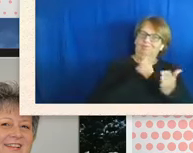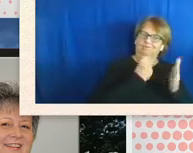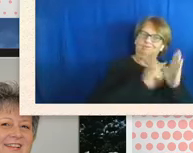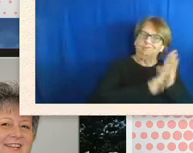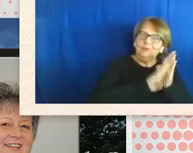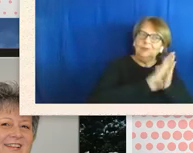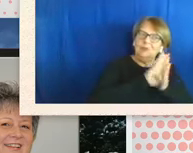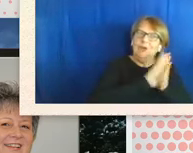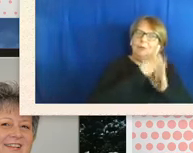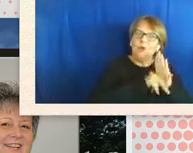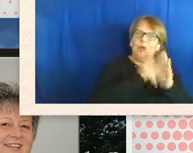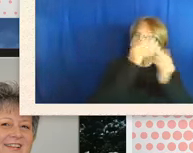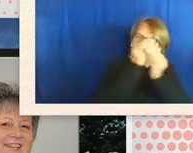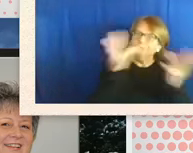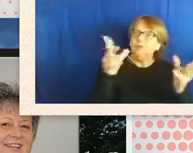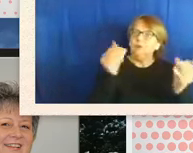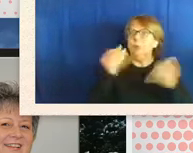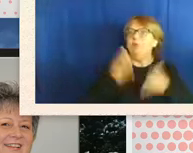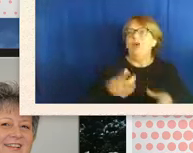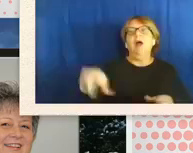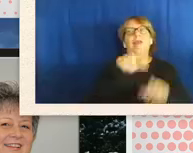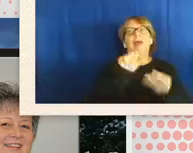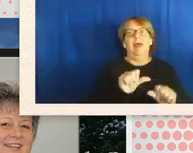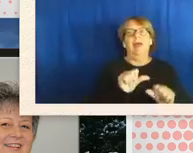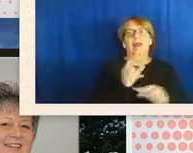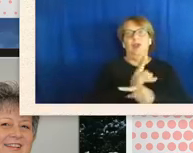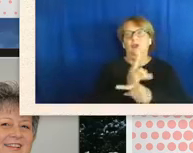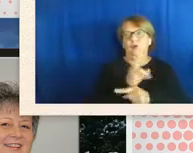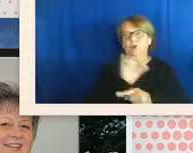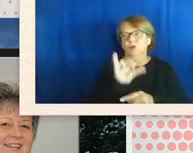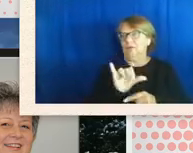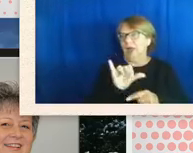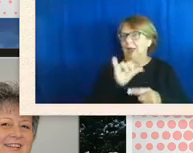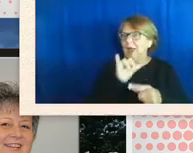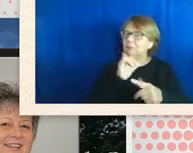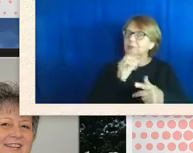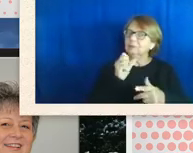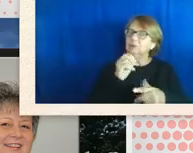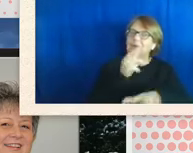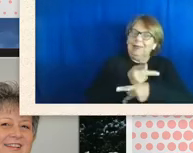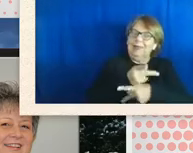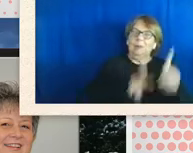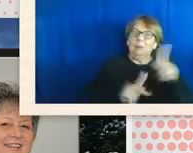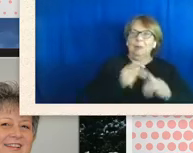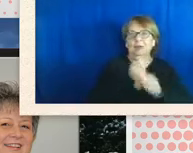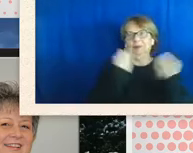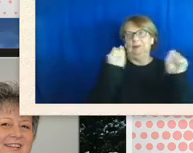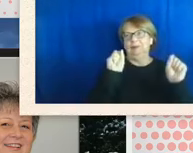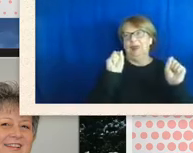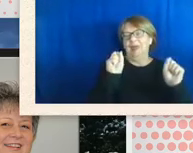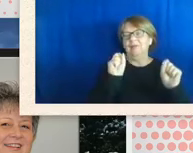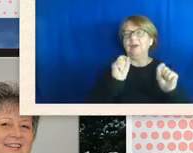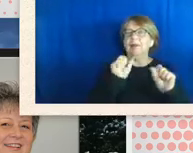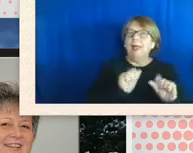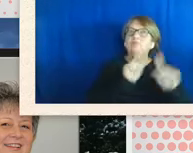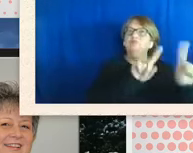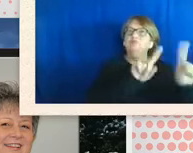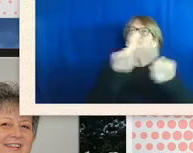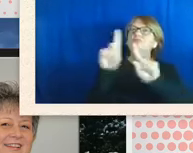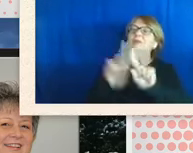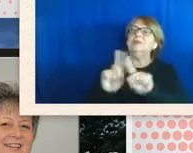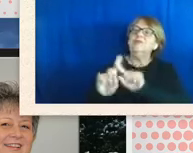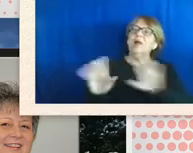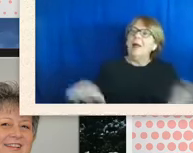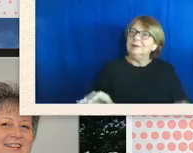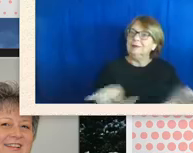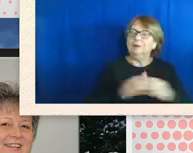so that they can use in keeping people safe and being able to access those activities. And as you can imagine, we're starting